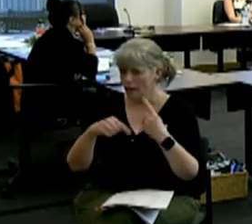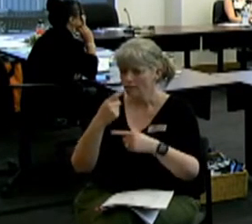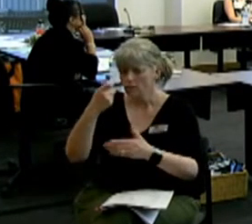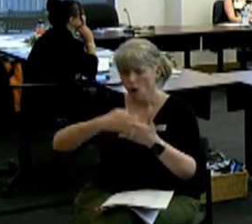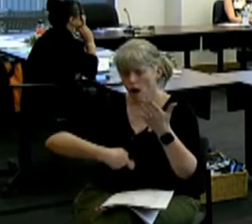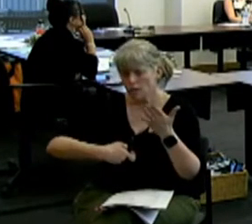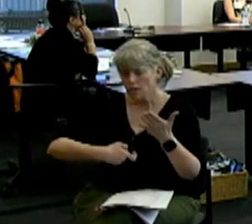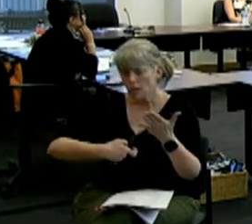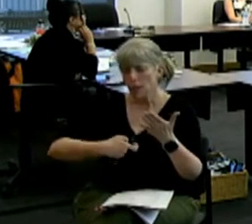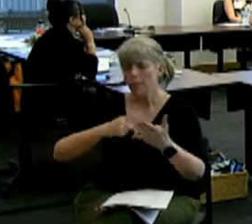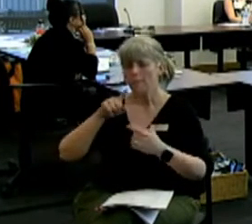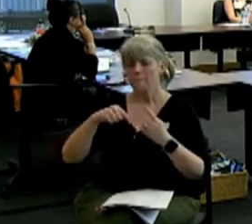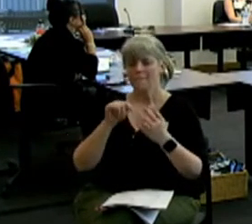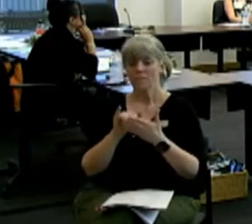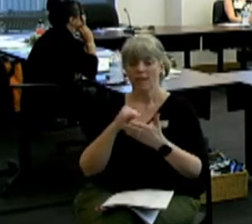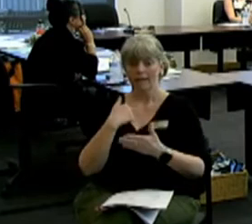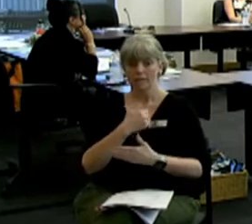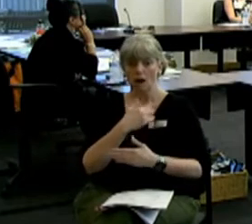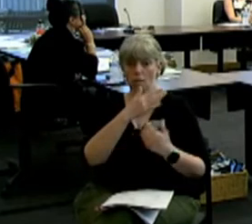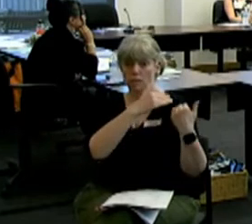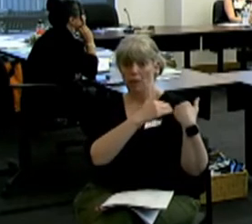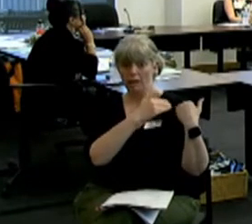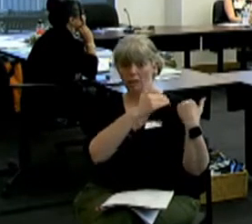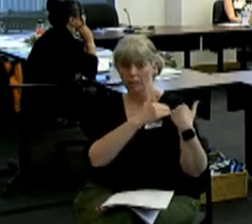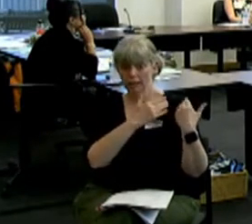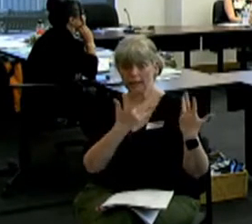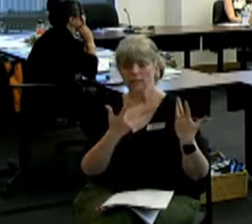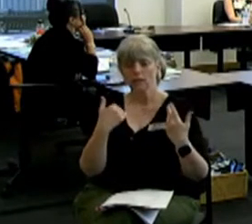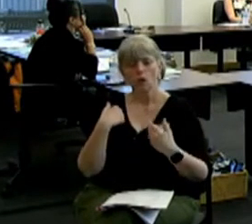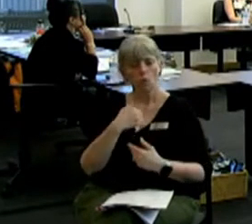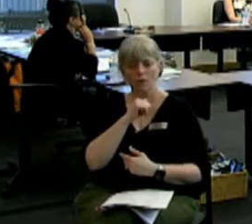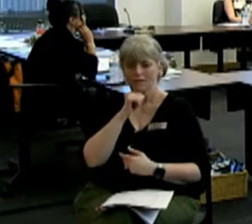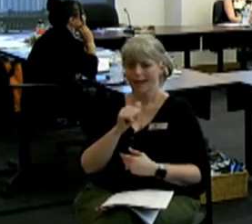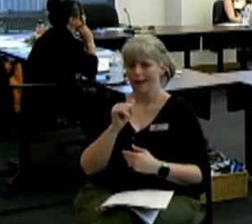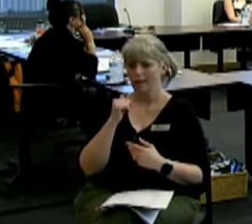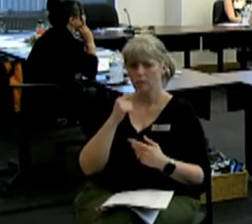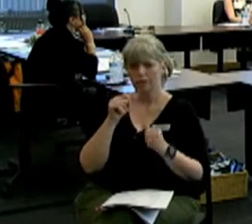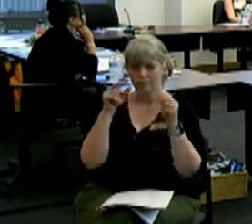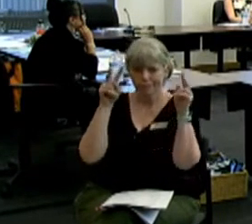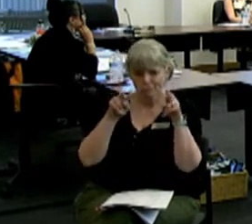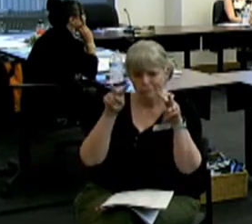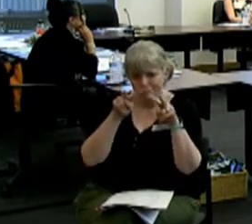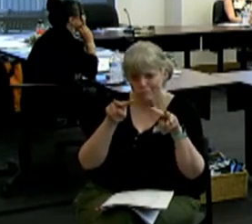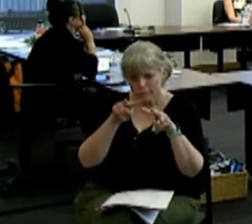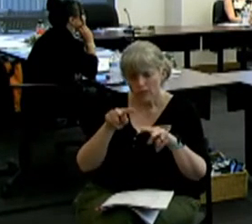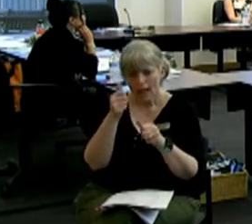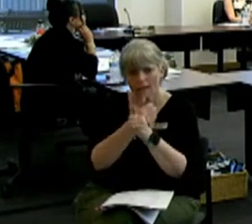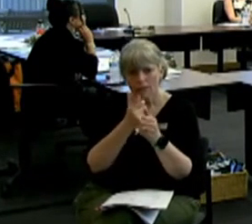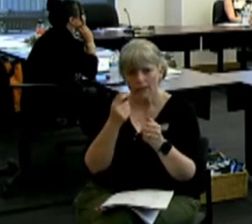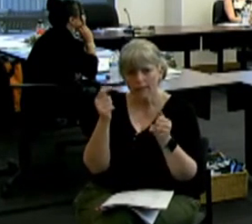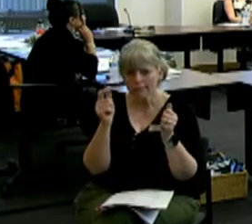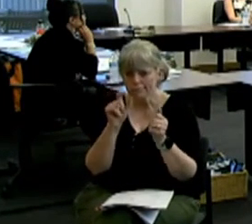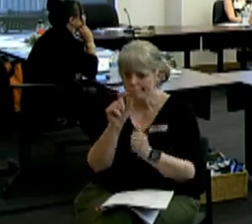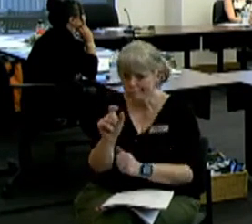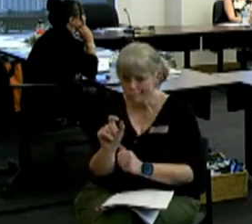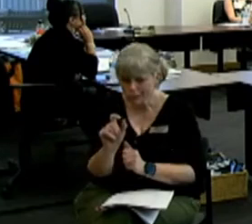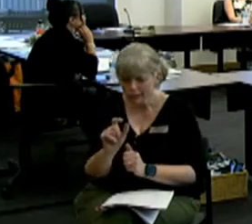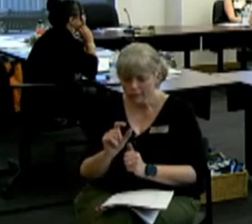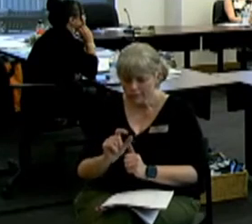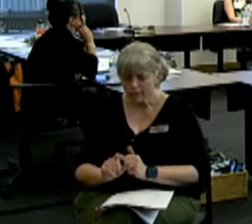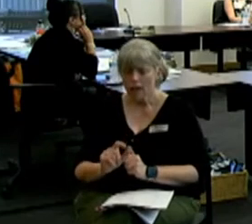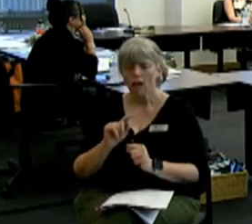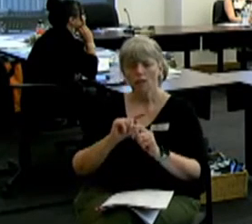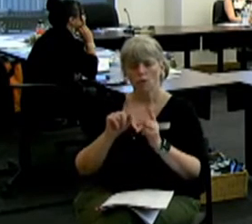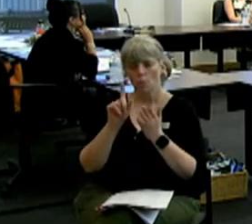the cost when that is our responsibility. Again, we're not going to be keeping an eye on every single little thing on what they